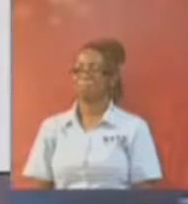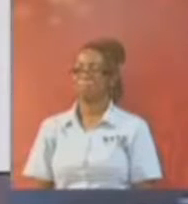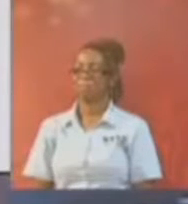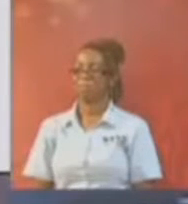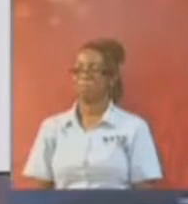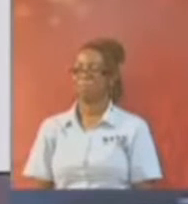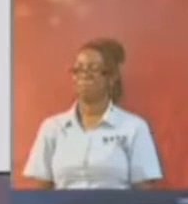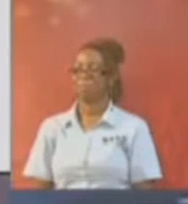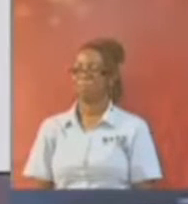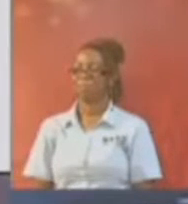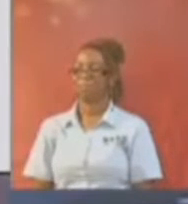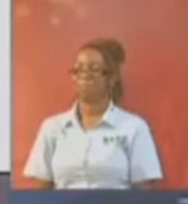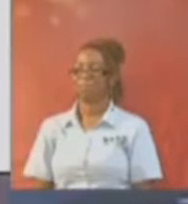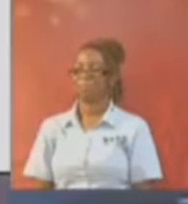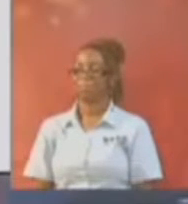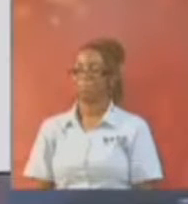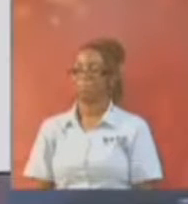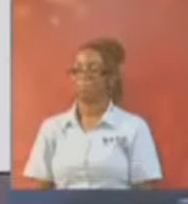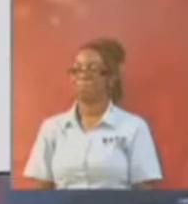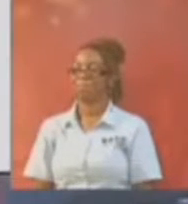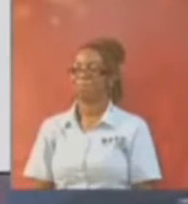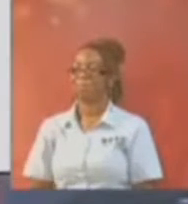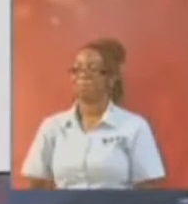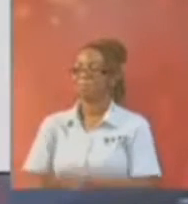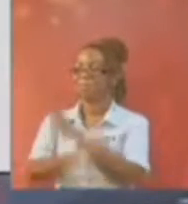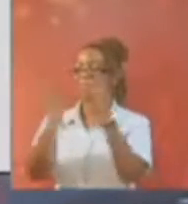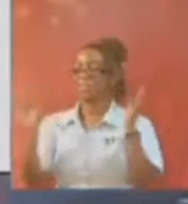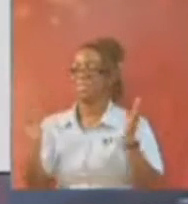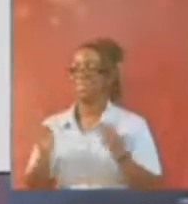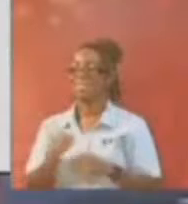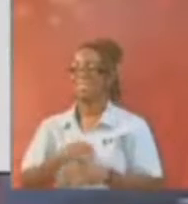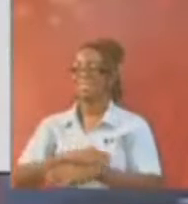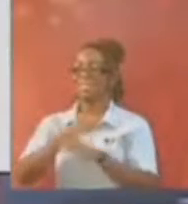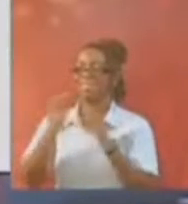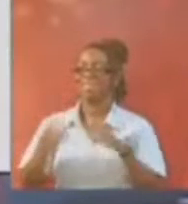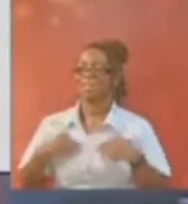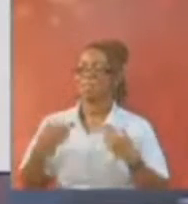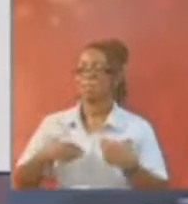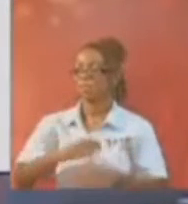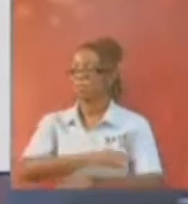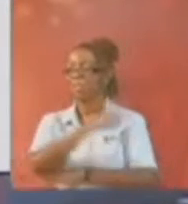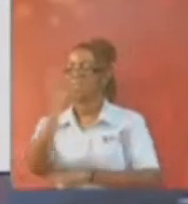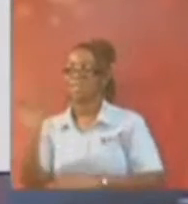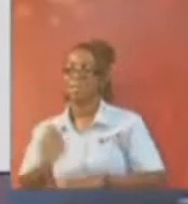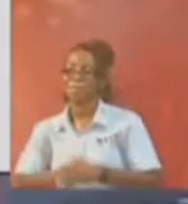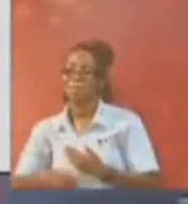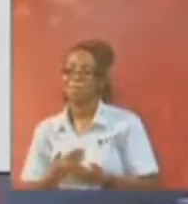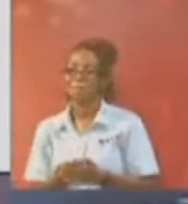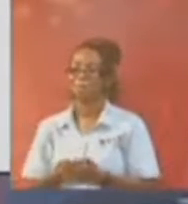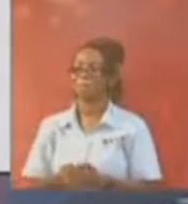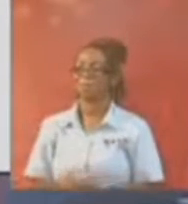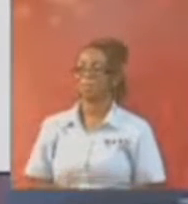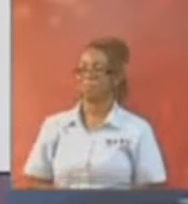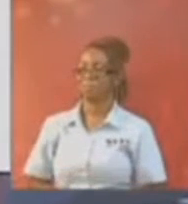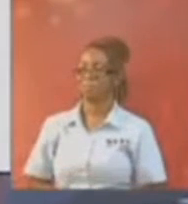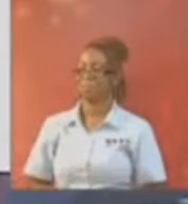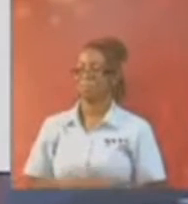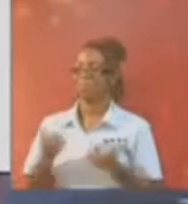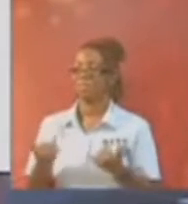listening public, good morning and season's greetings to all. The National Alcohol and Drug Abuse Prevention